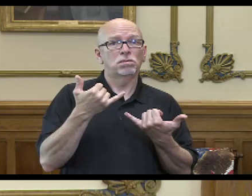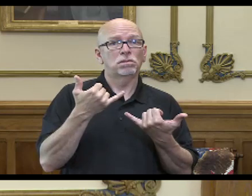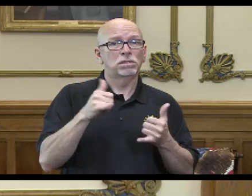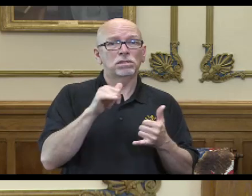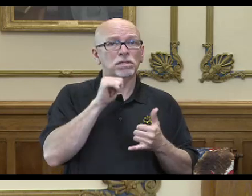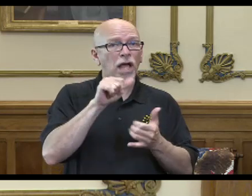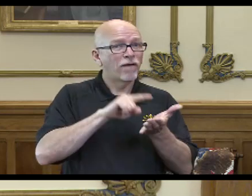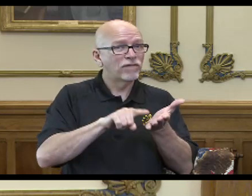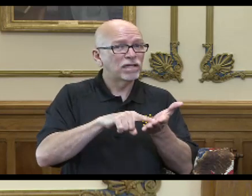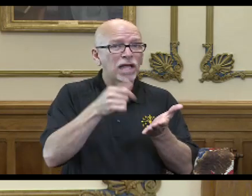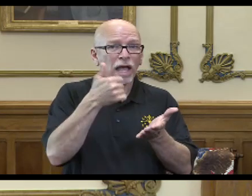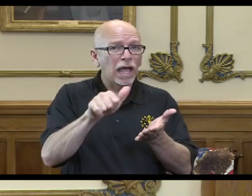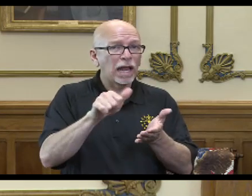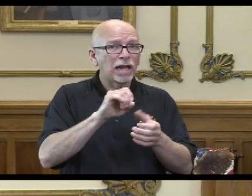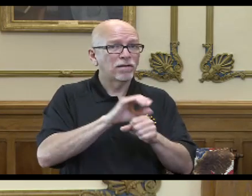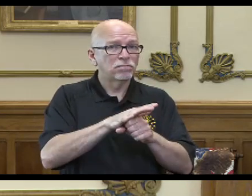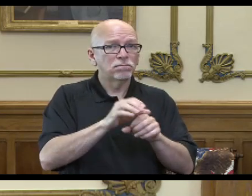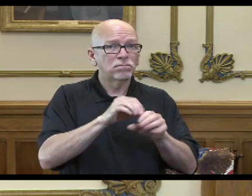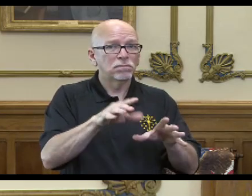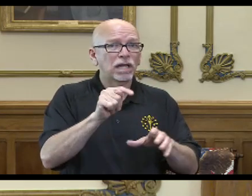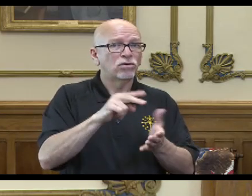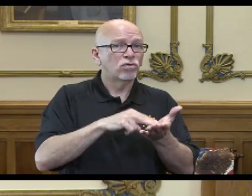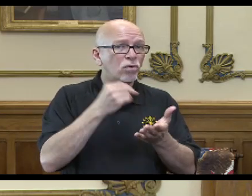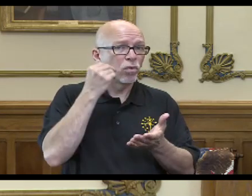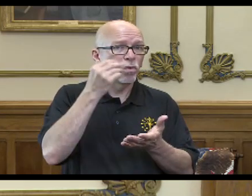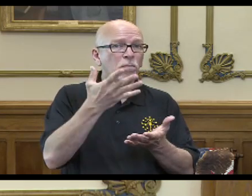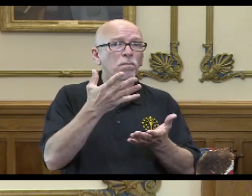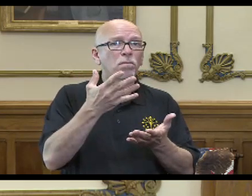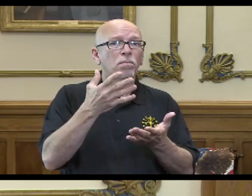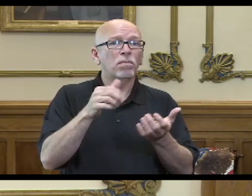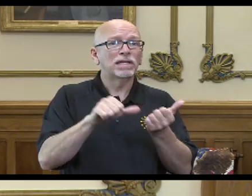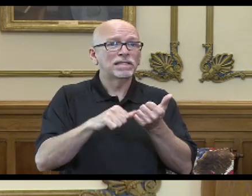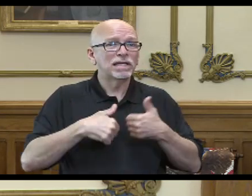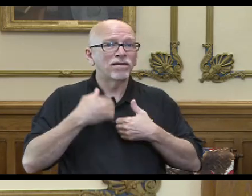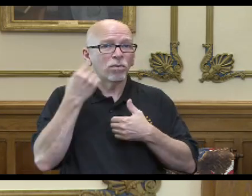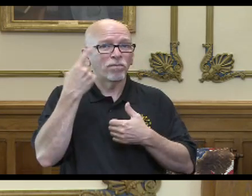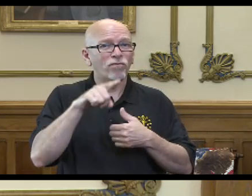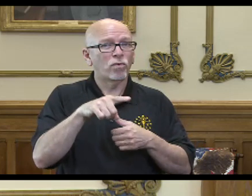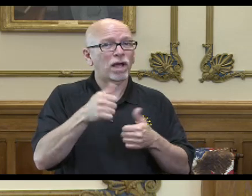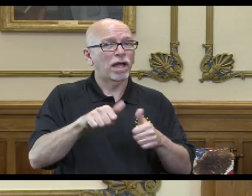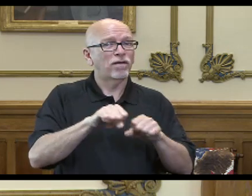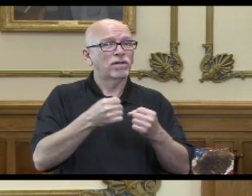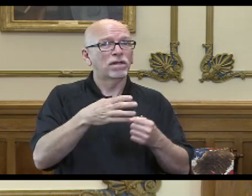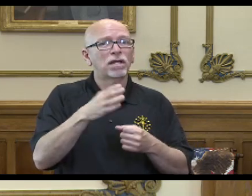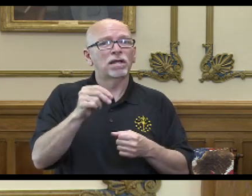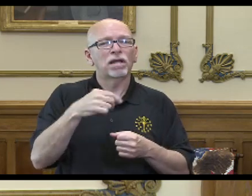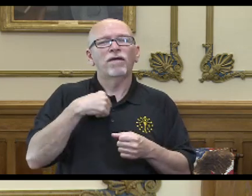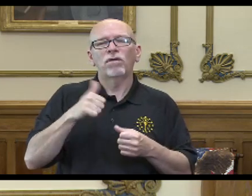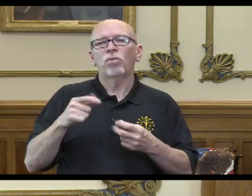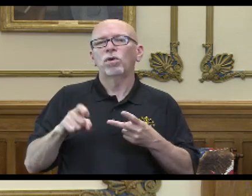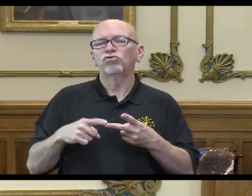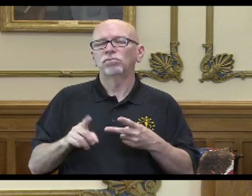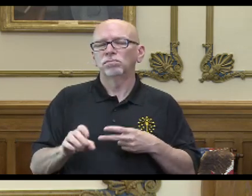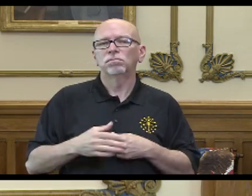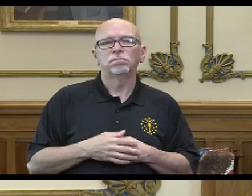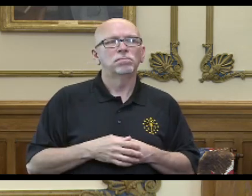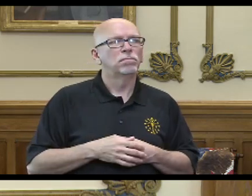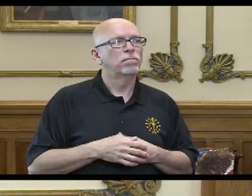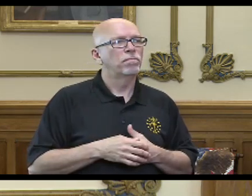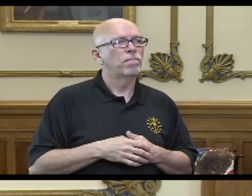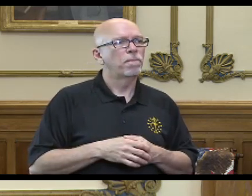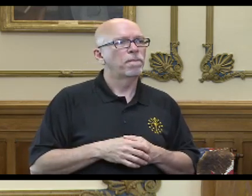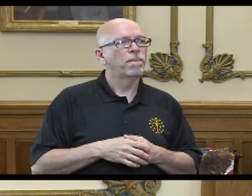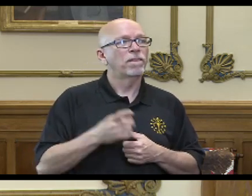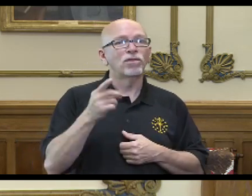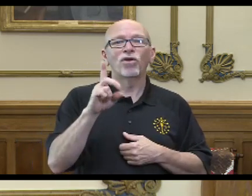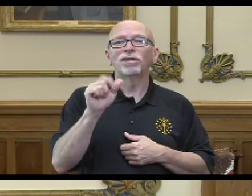not investigating, inspecting homes specifically for these violations? And then I have a second question.